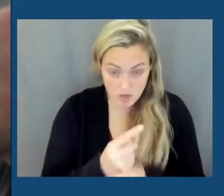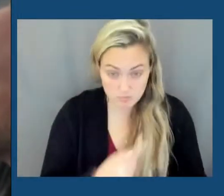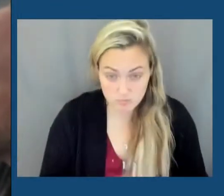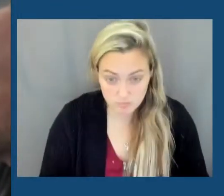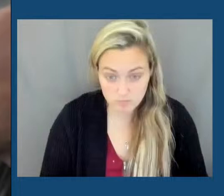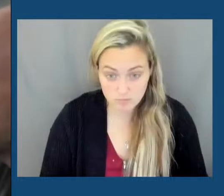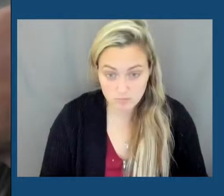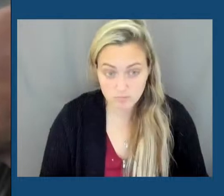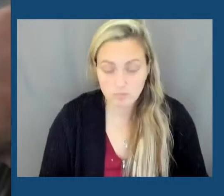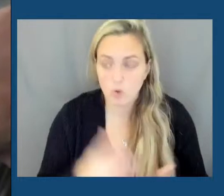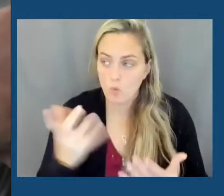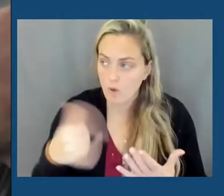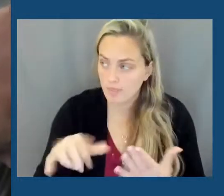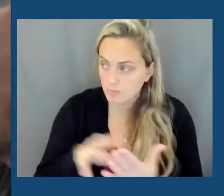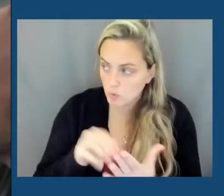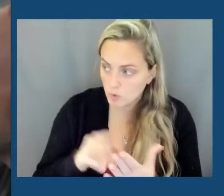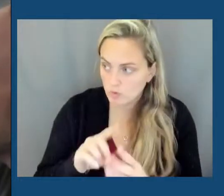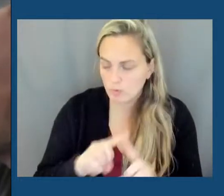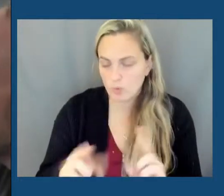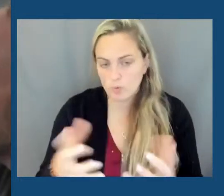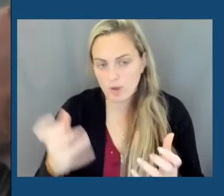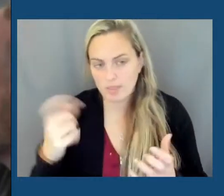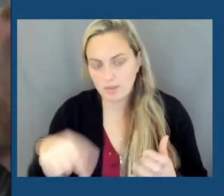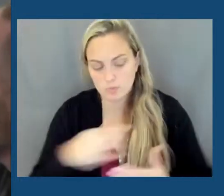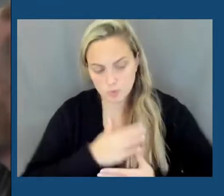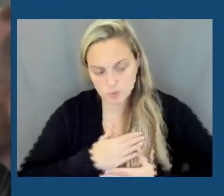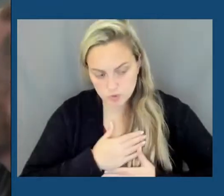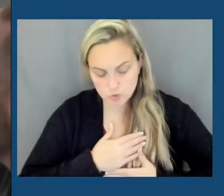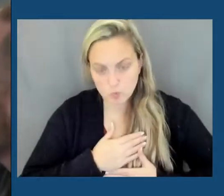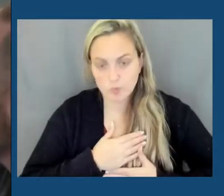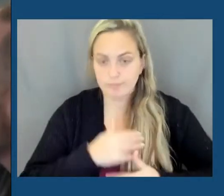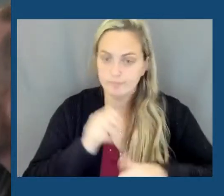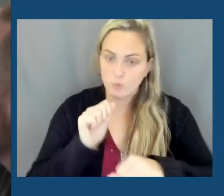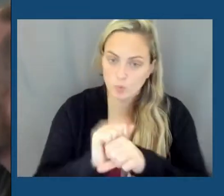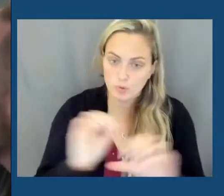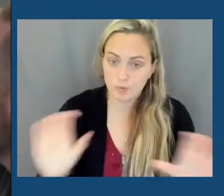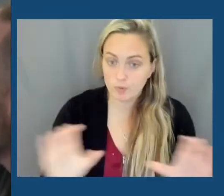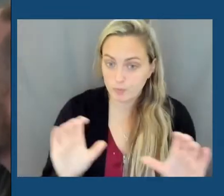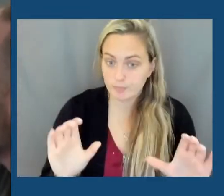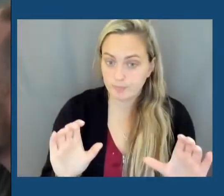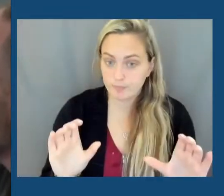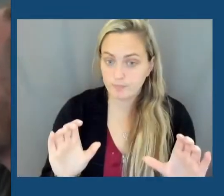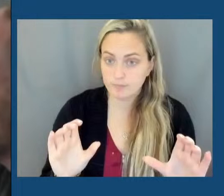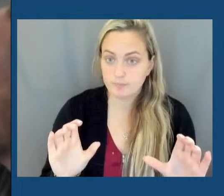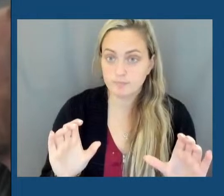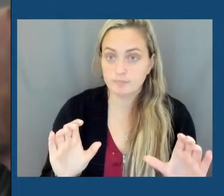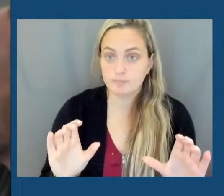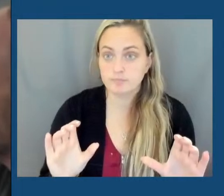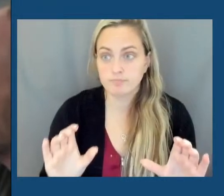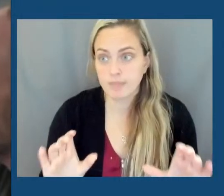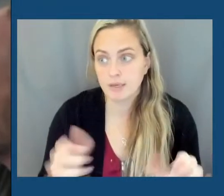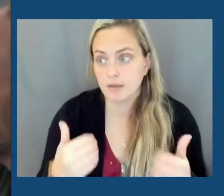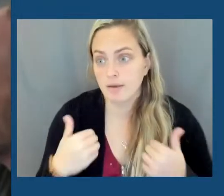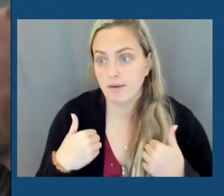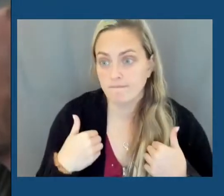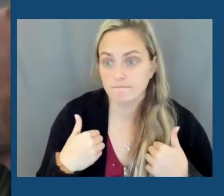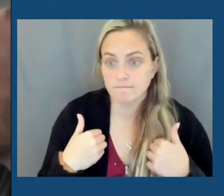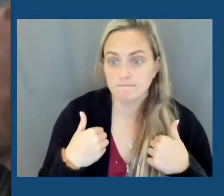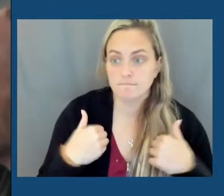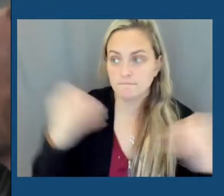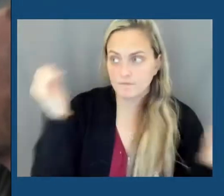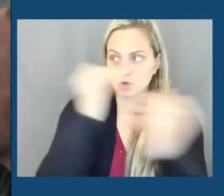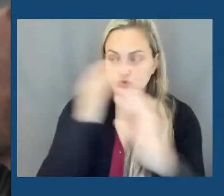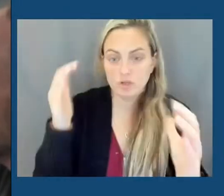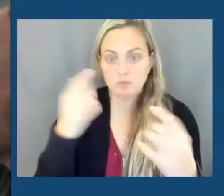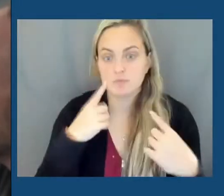want them to learn, but we also want them to enjoy the work that they're doing and to have dreams